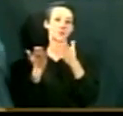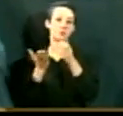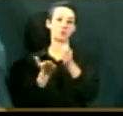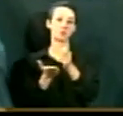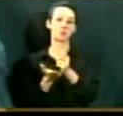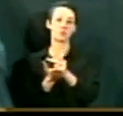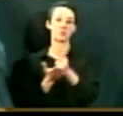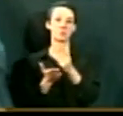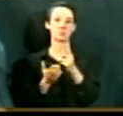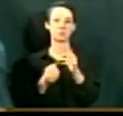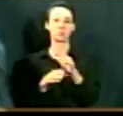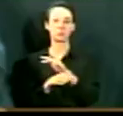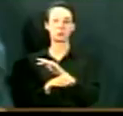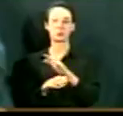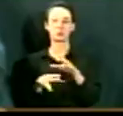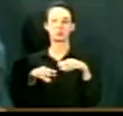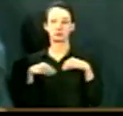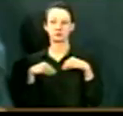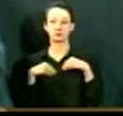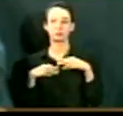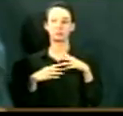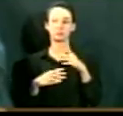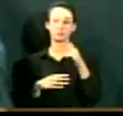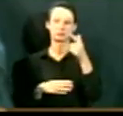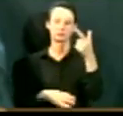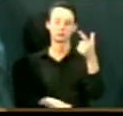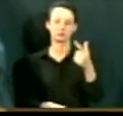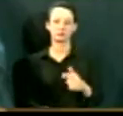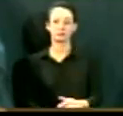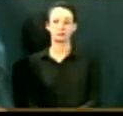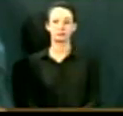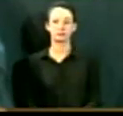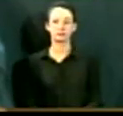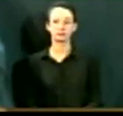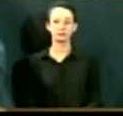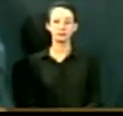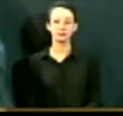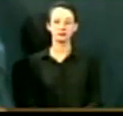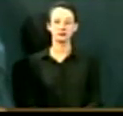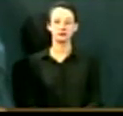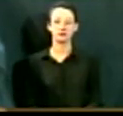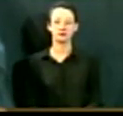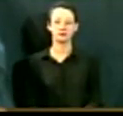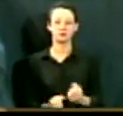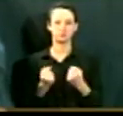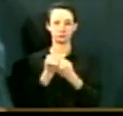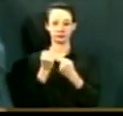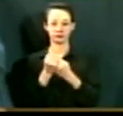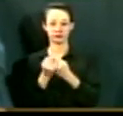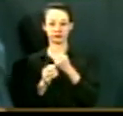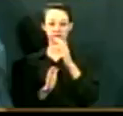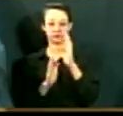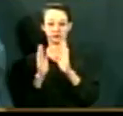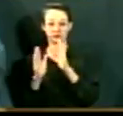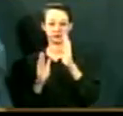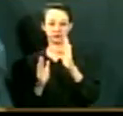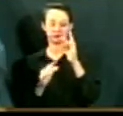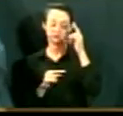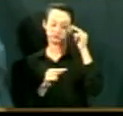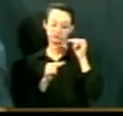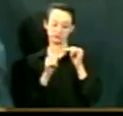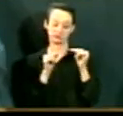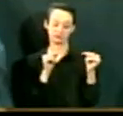acclamation. okay. Okay, motion made by Ms. Fugit, seconded by Ms. Owen. All in favor, say aye. Aye.